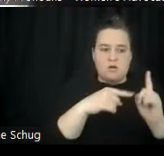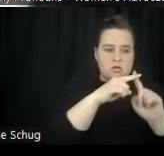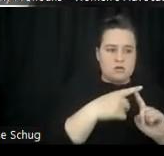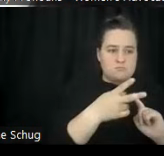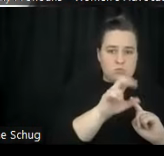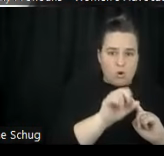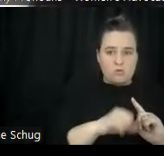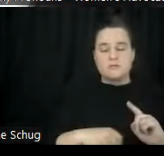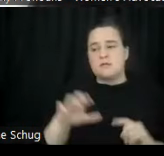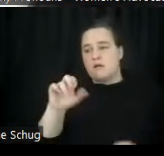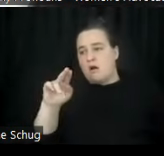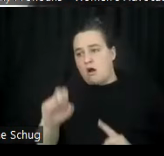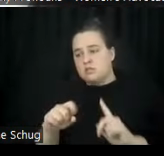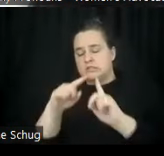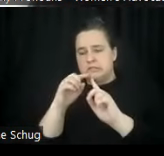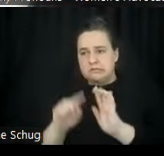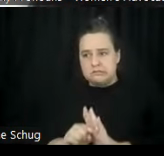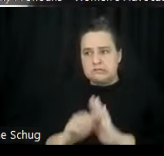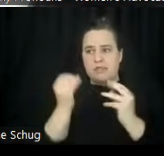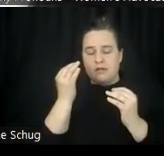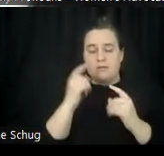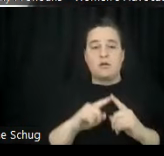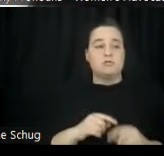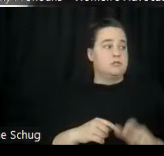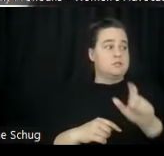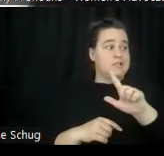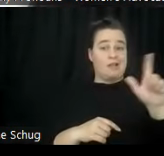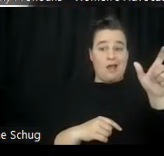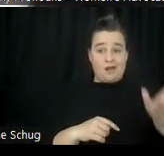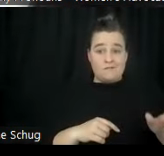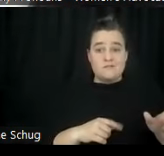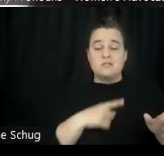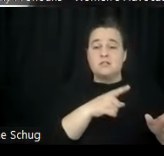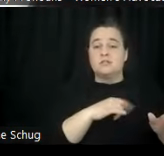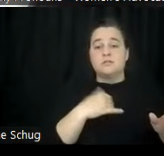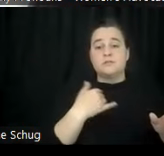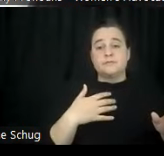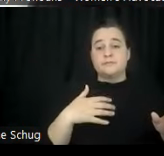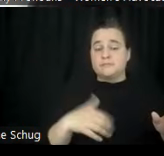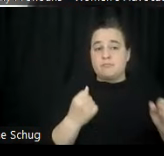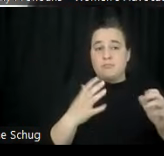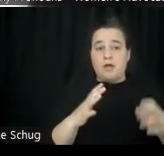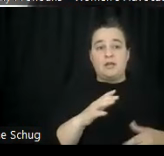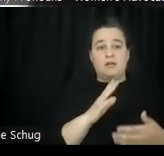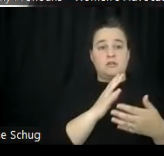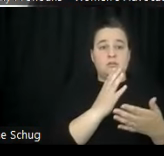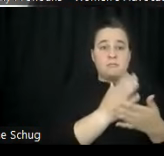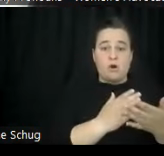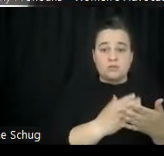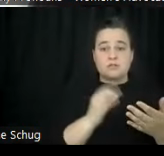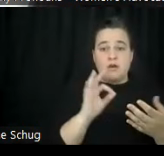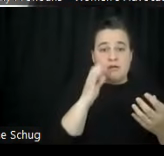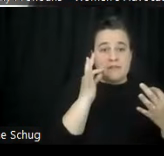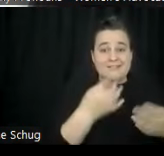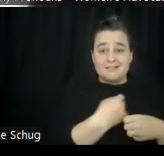of the screen. These are all factors that contribute to LGBTQIA2S+ survivors'